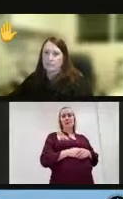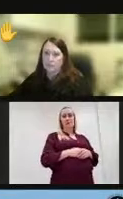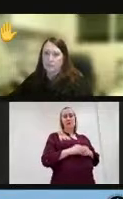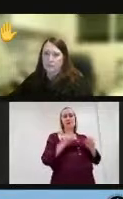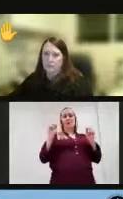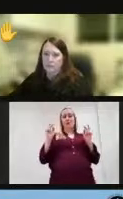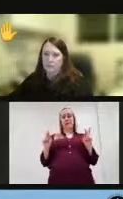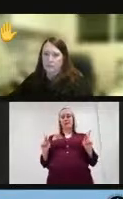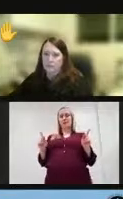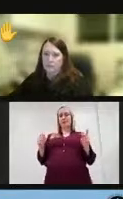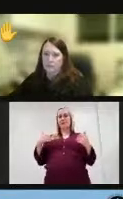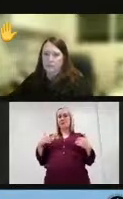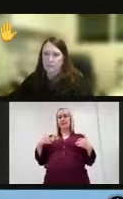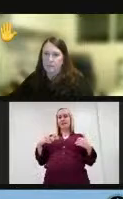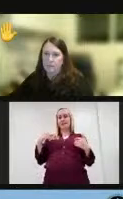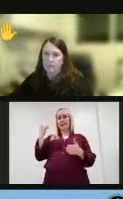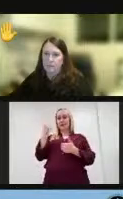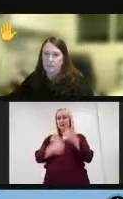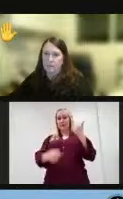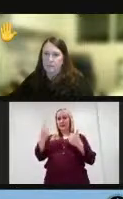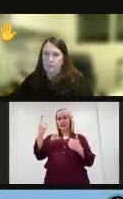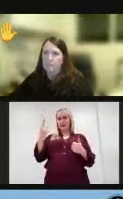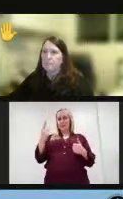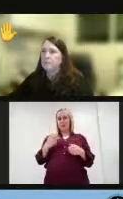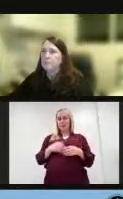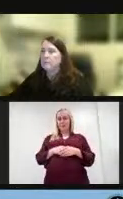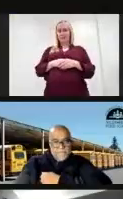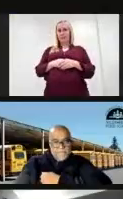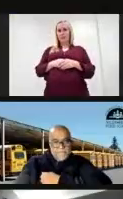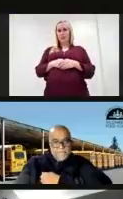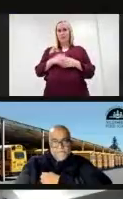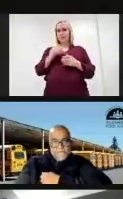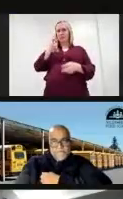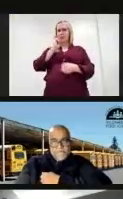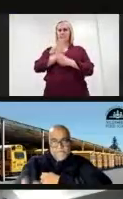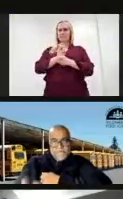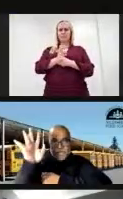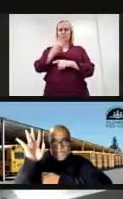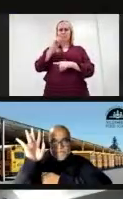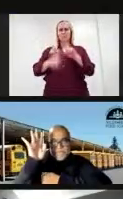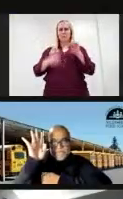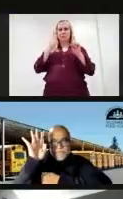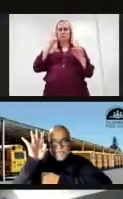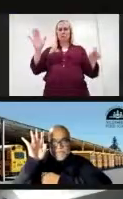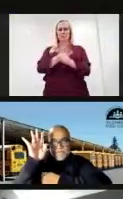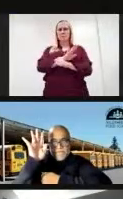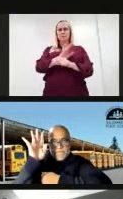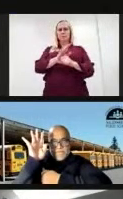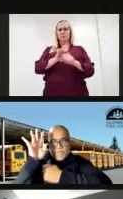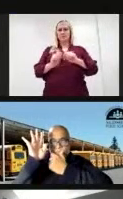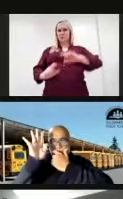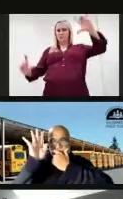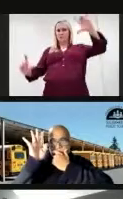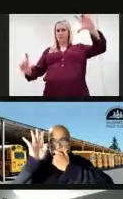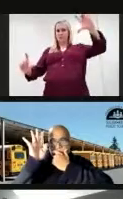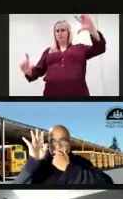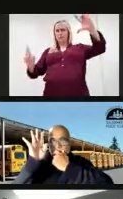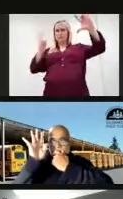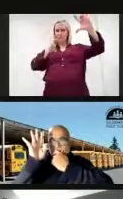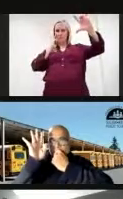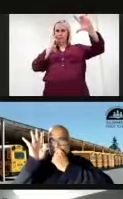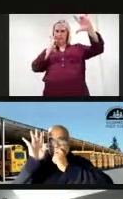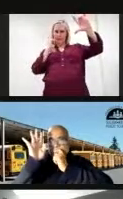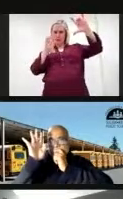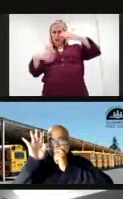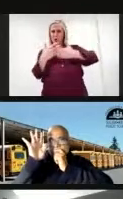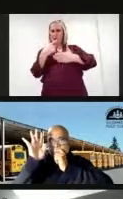Okay, do we have everyone? It's hard to, I can't see my whole screen. I think I saw all directors